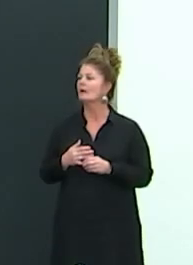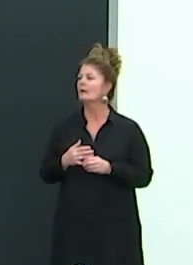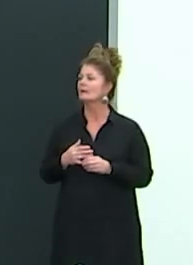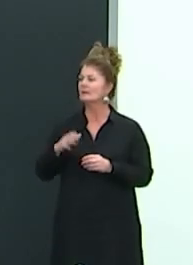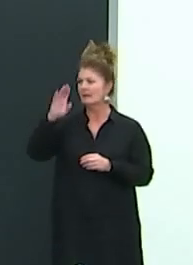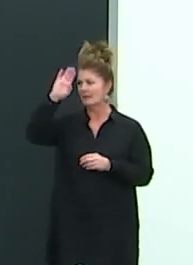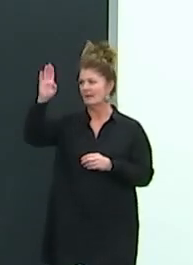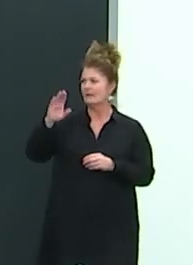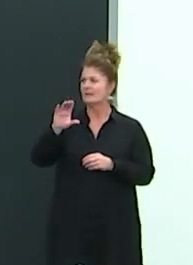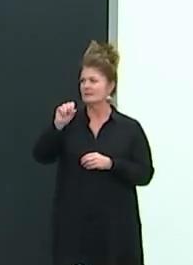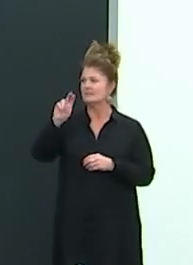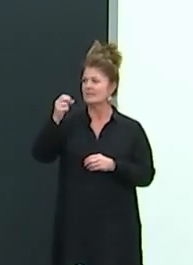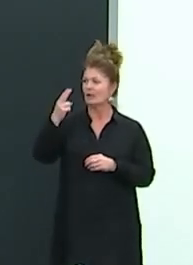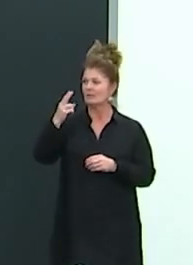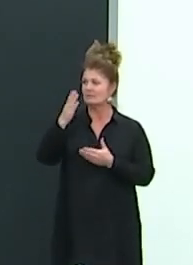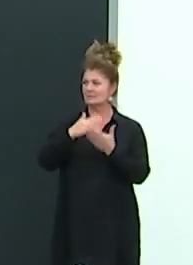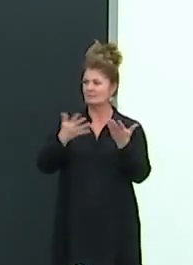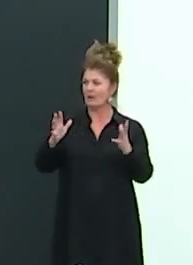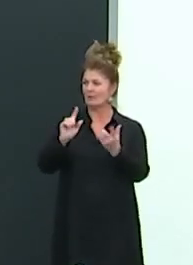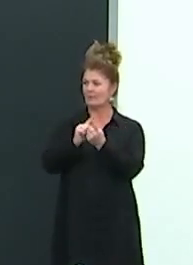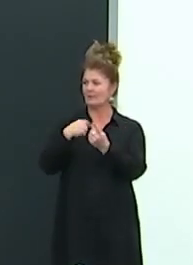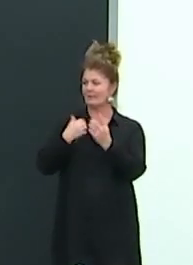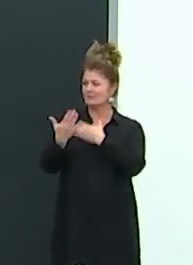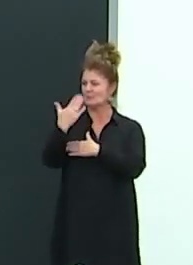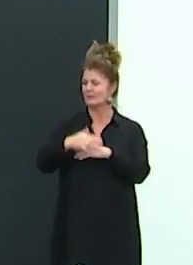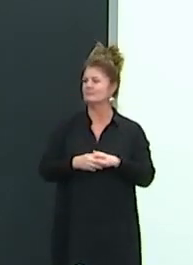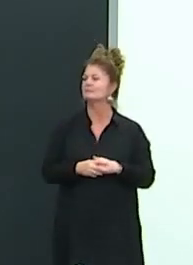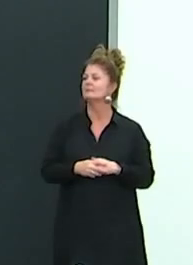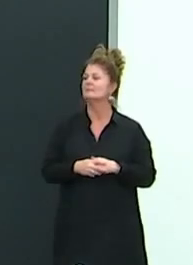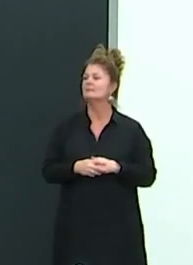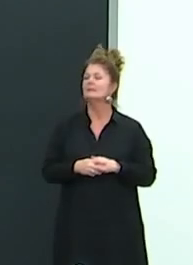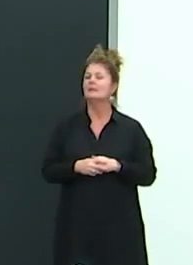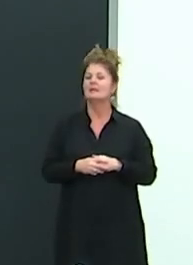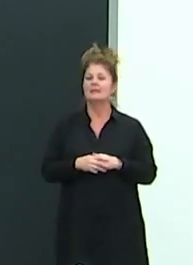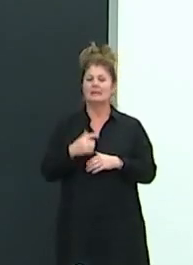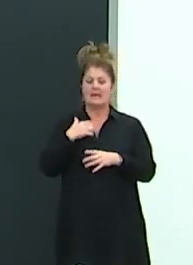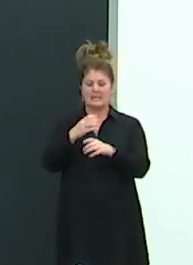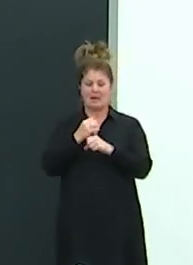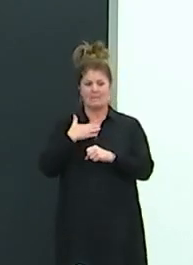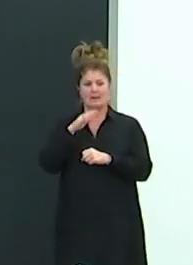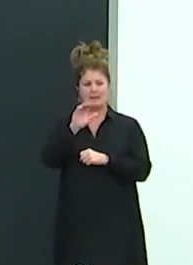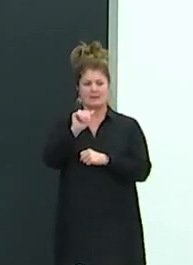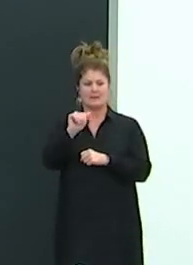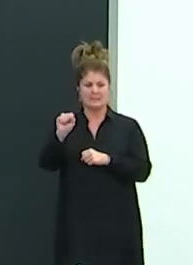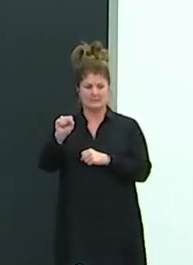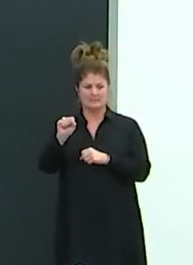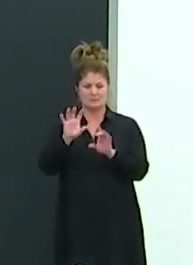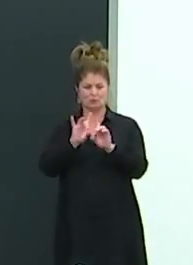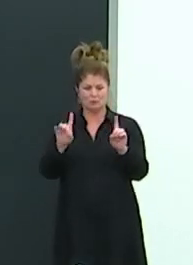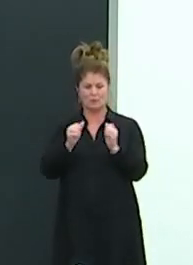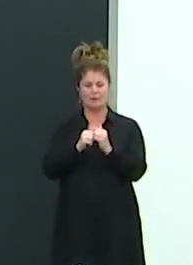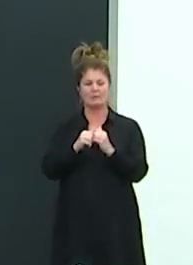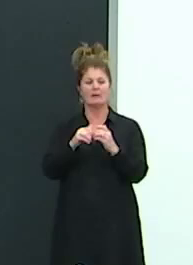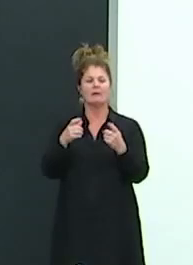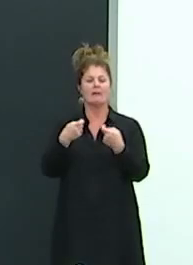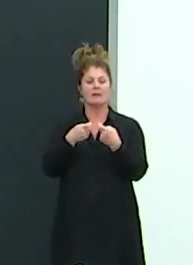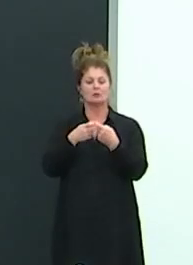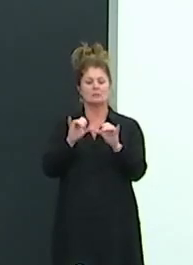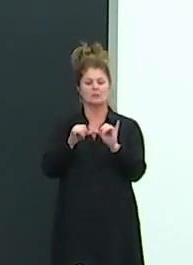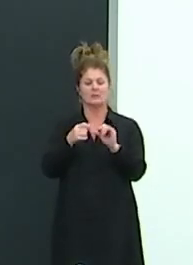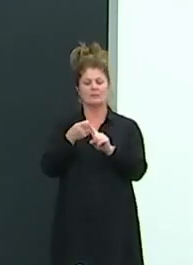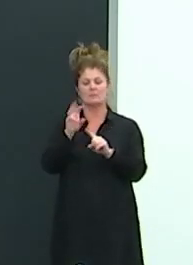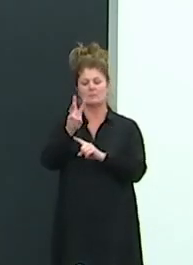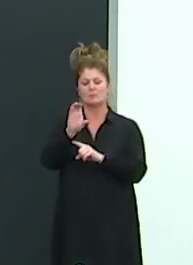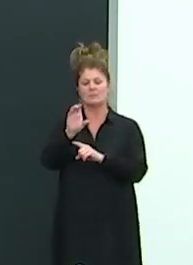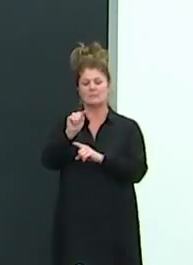Hi, I'm Sarah. Some of you have met me this morning. I got my associate's degree in electrical engineering from